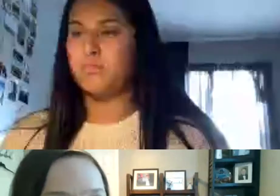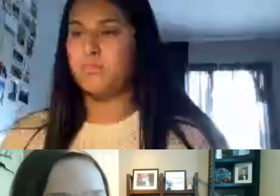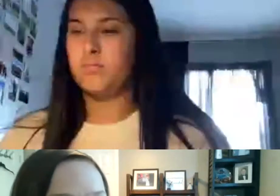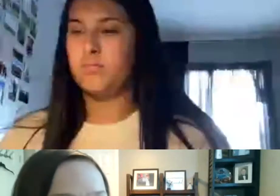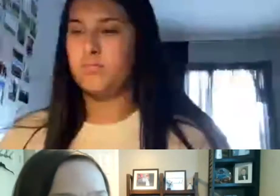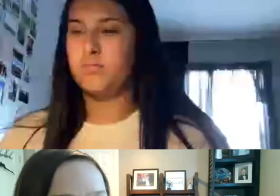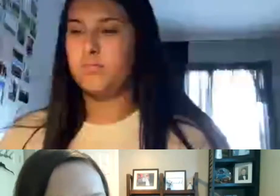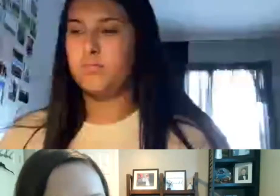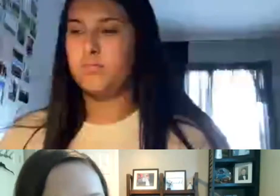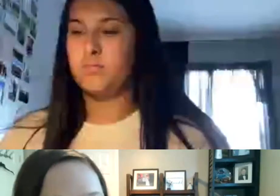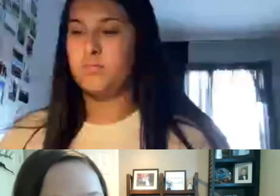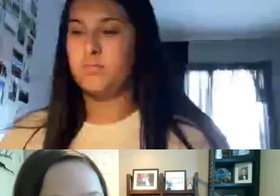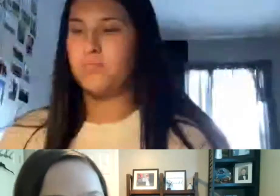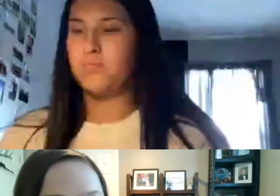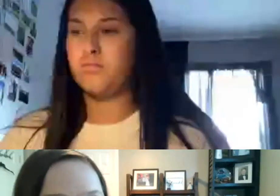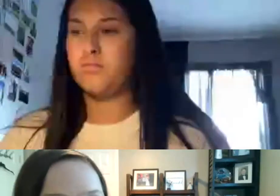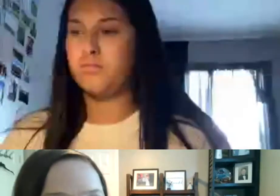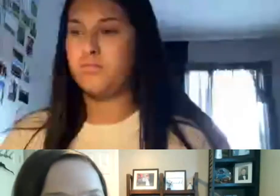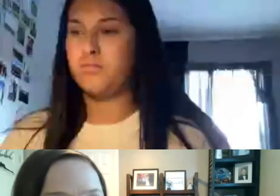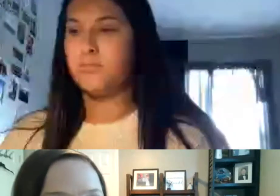Scott.